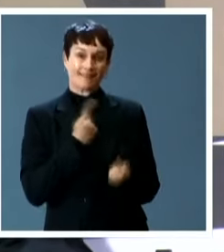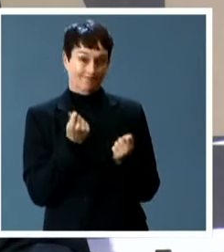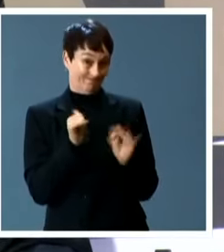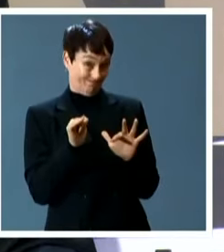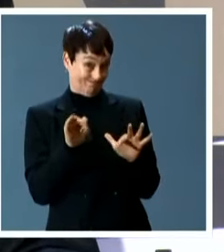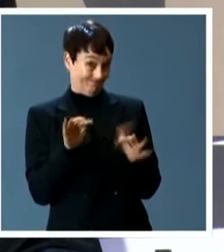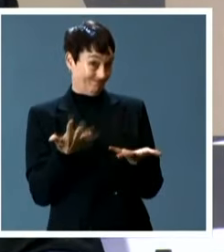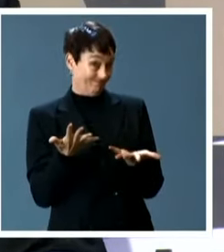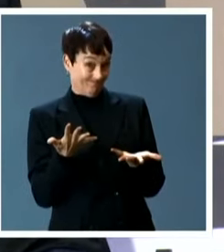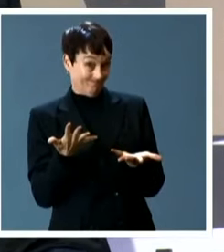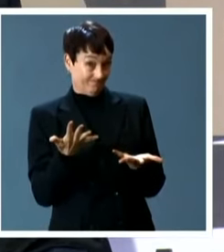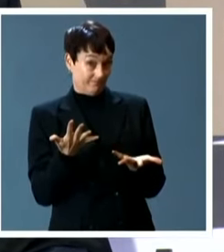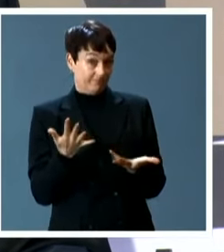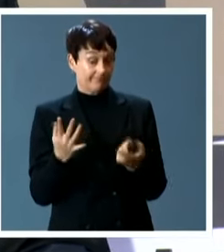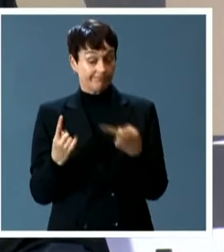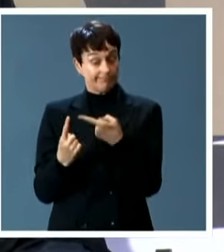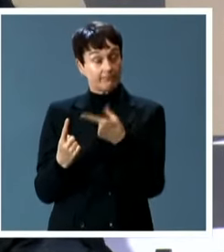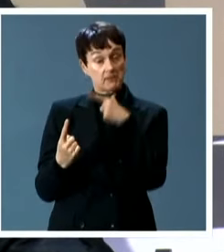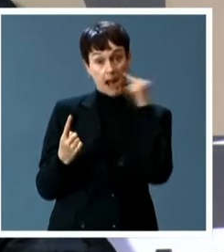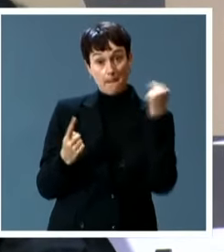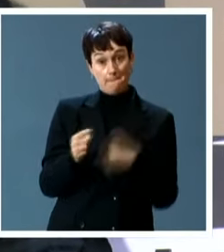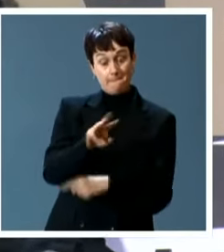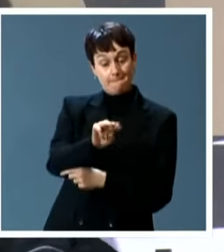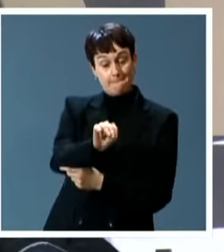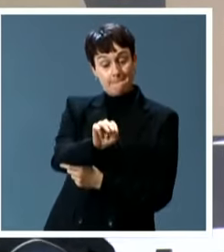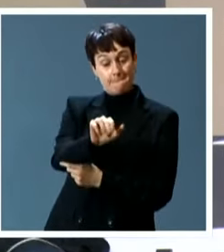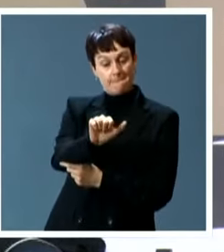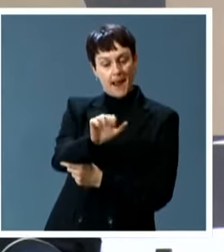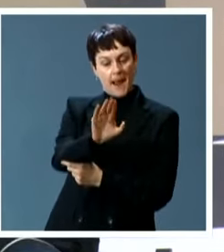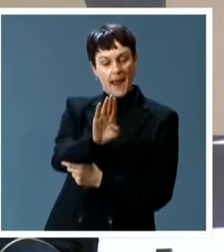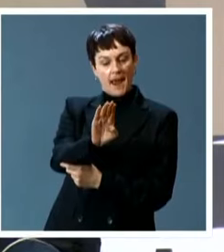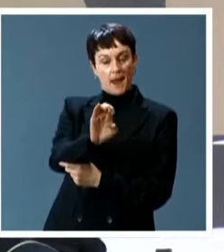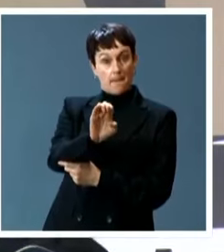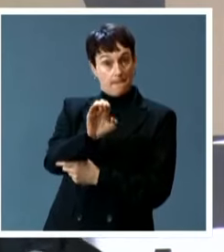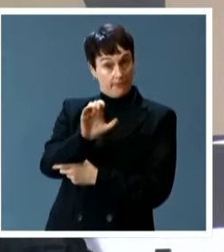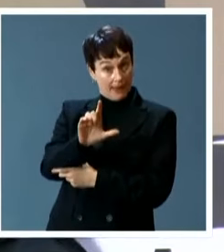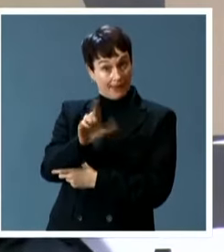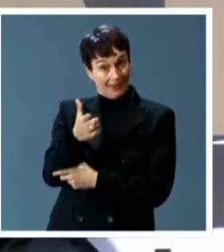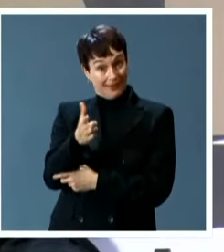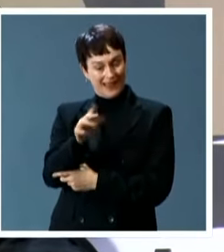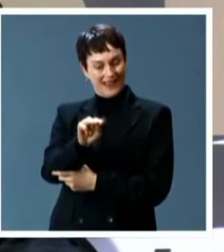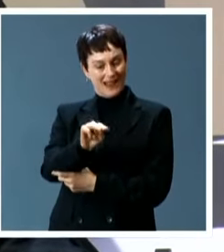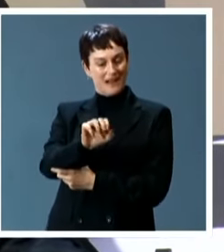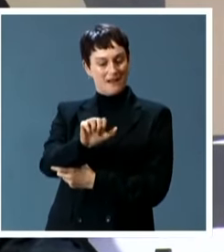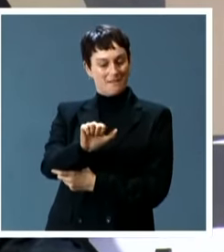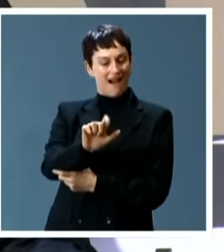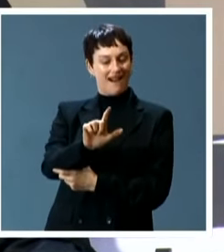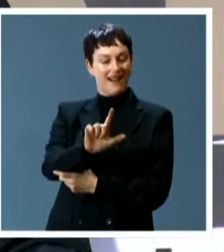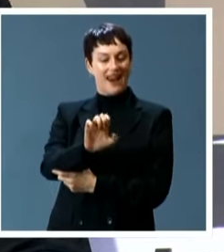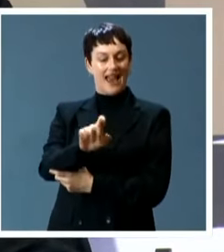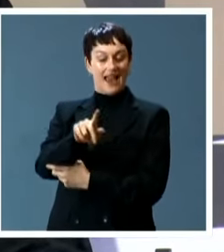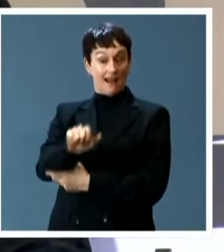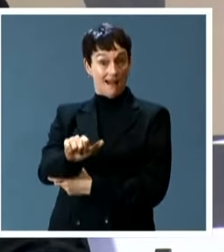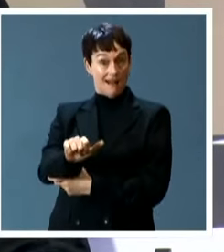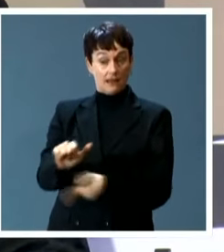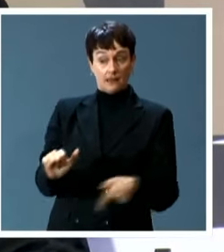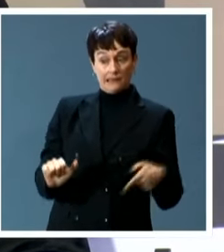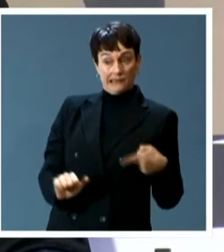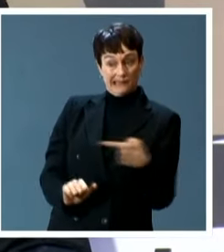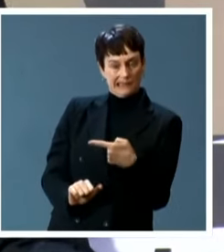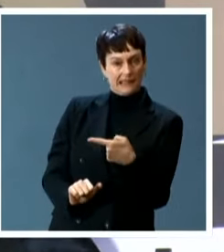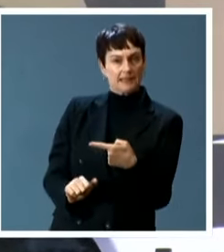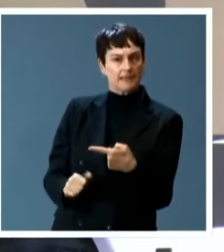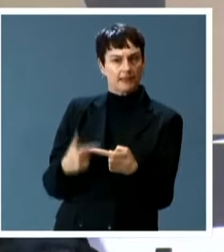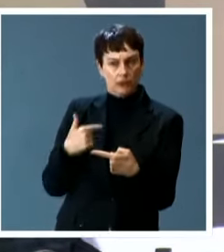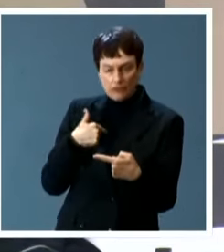We, together with Women for Girls, did what needed to be done to protect her rights, and with the help